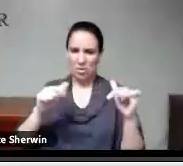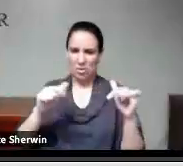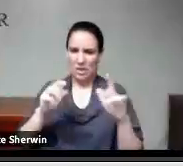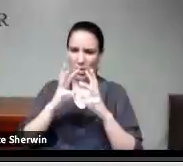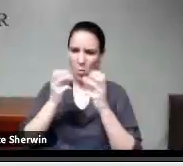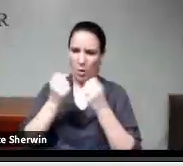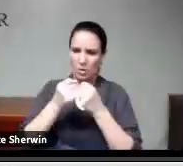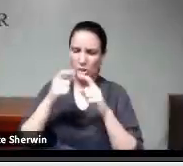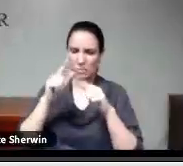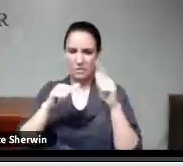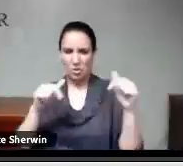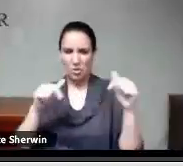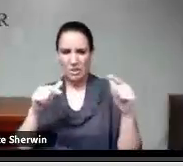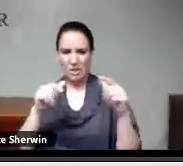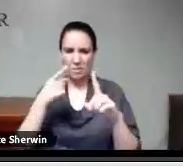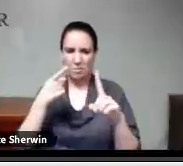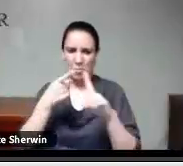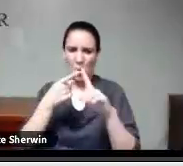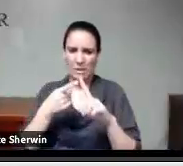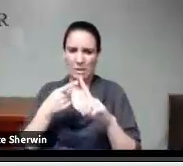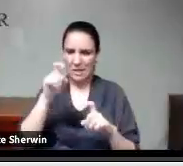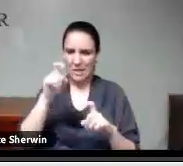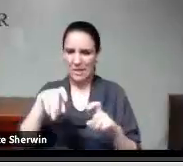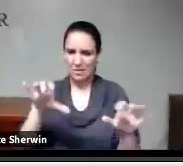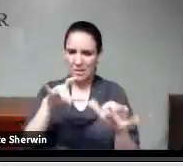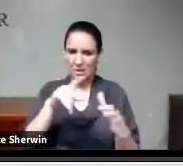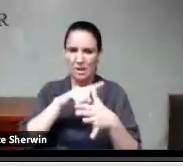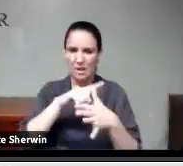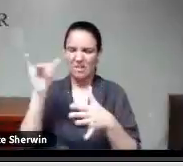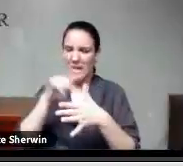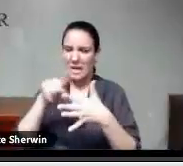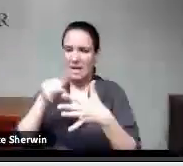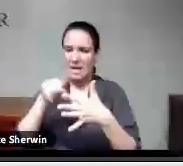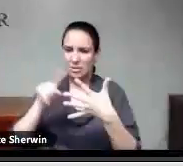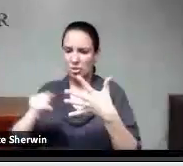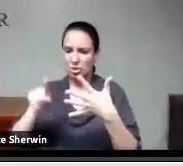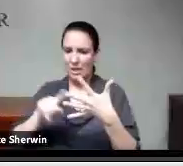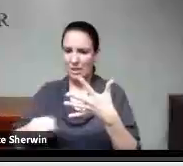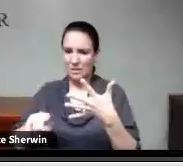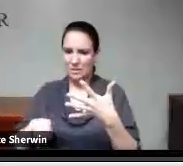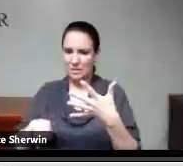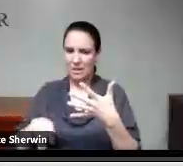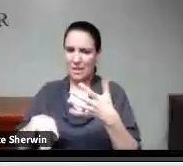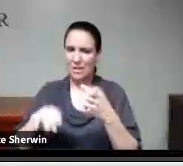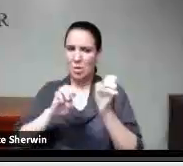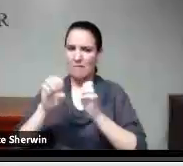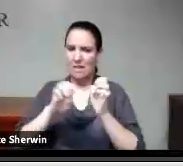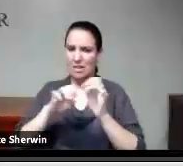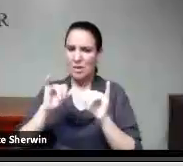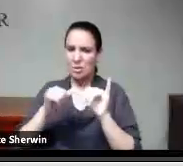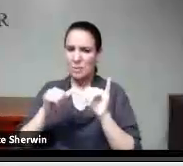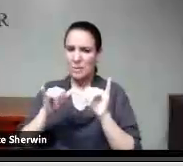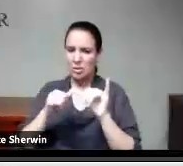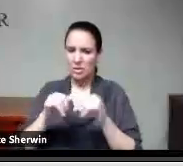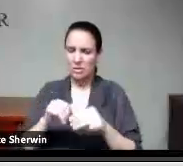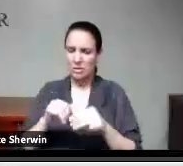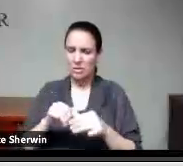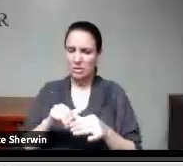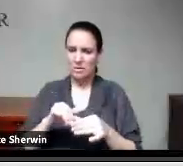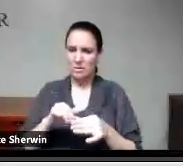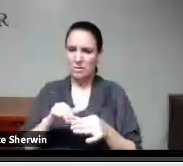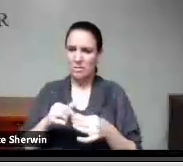of, checklists, things on a checklist, and we put evaluation metrics in place,